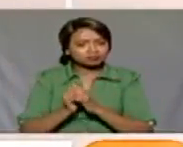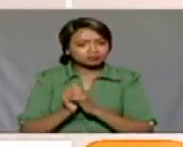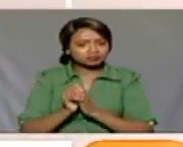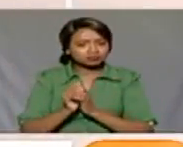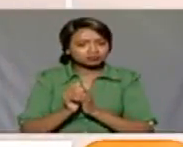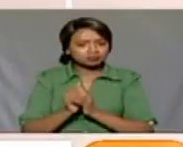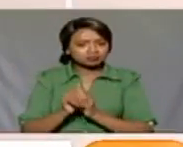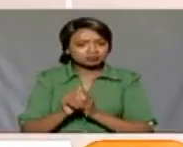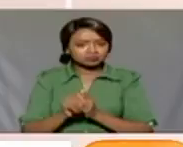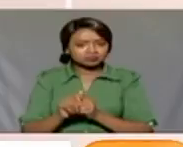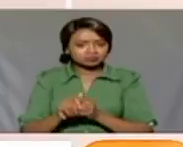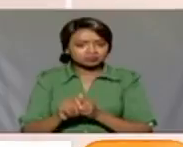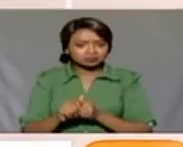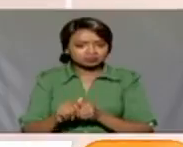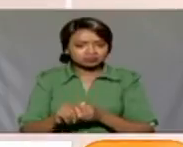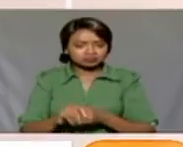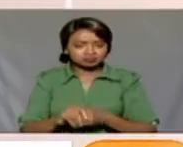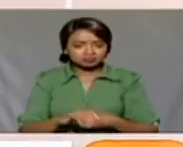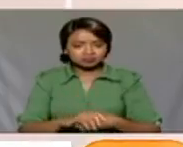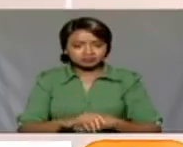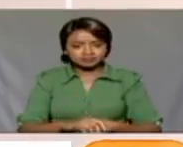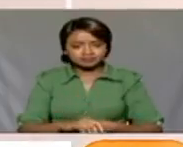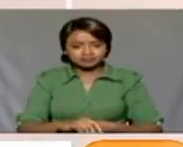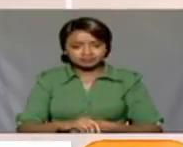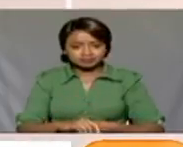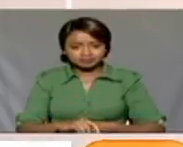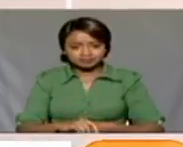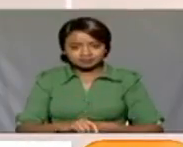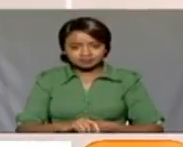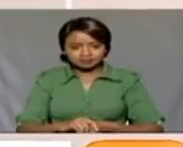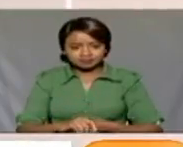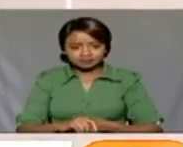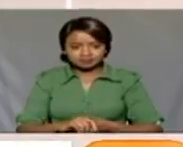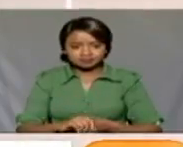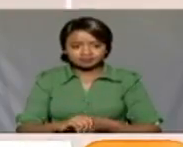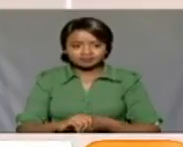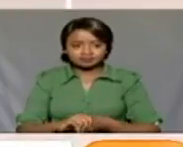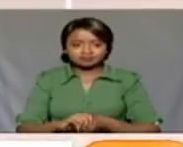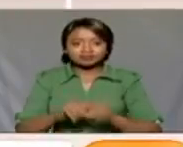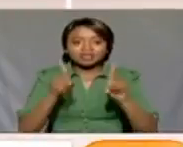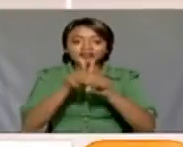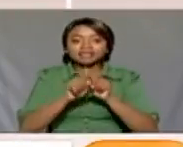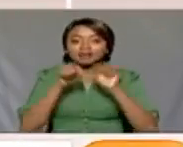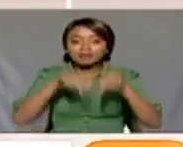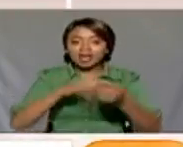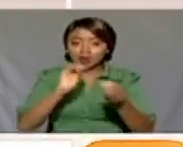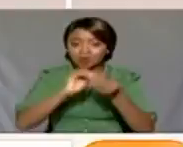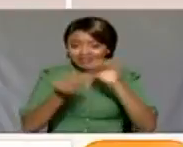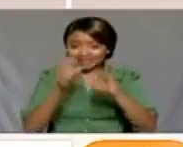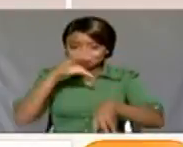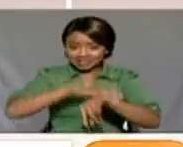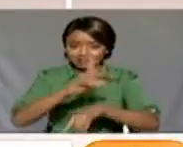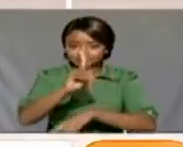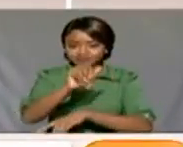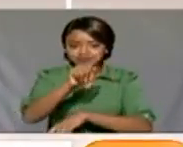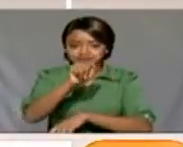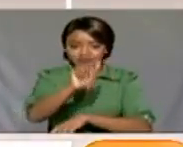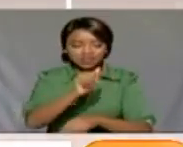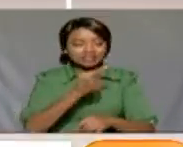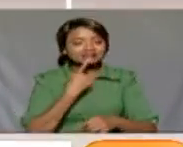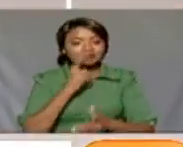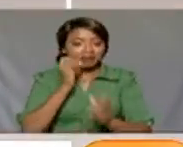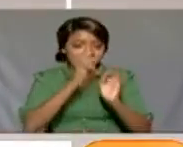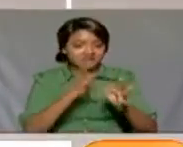So now what we know, particularly from the data that has come from China, is that if a person is infected, they will infect